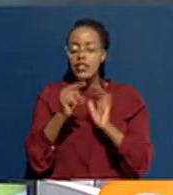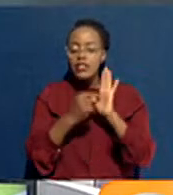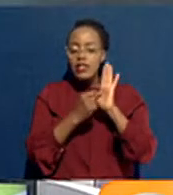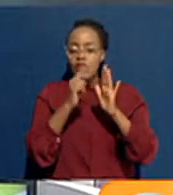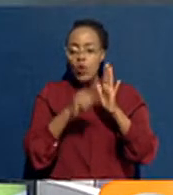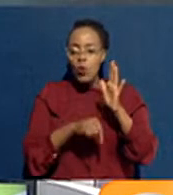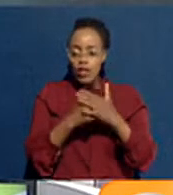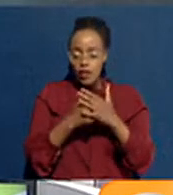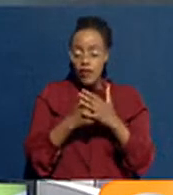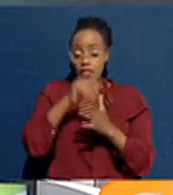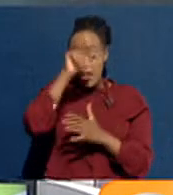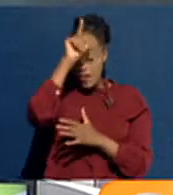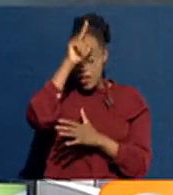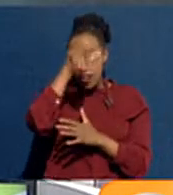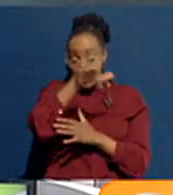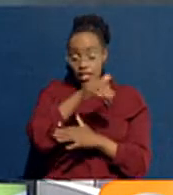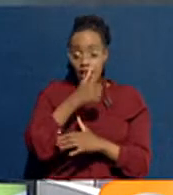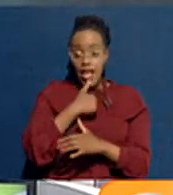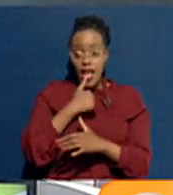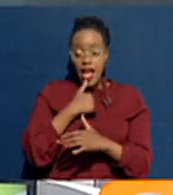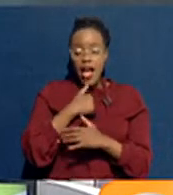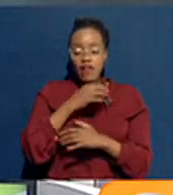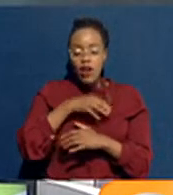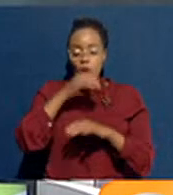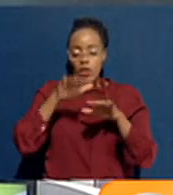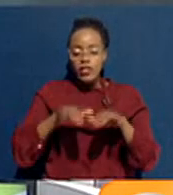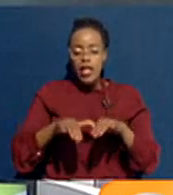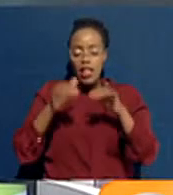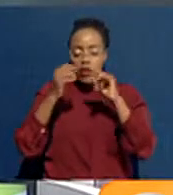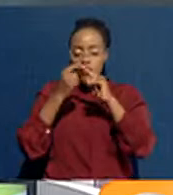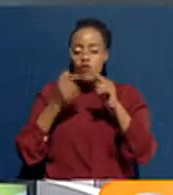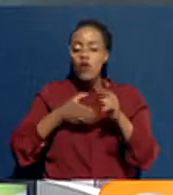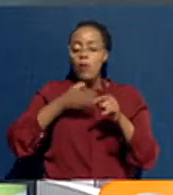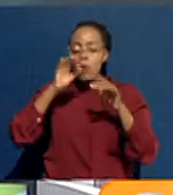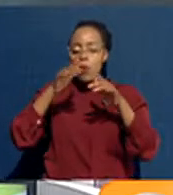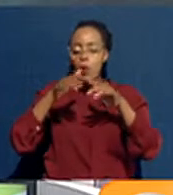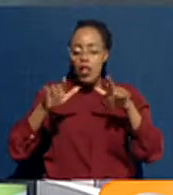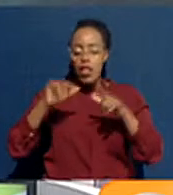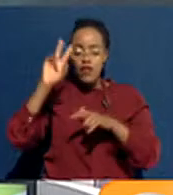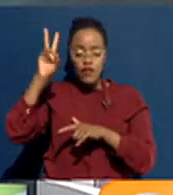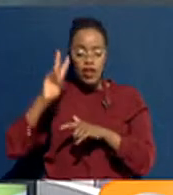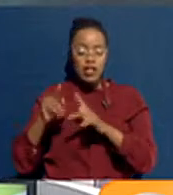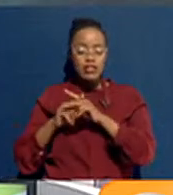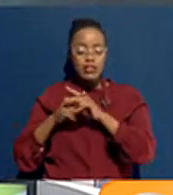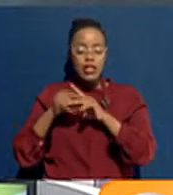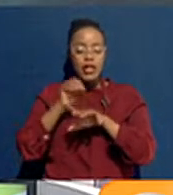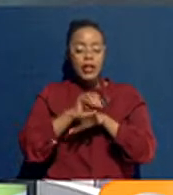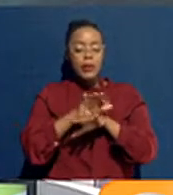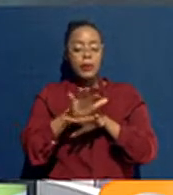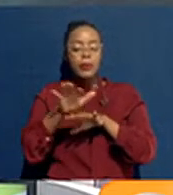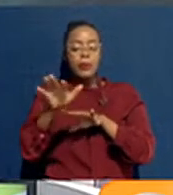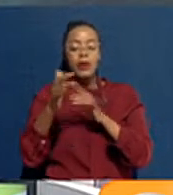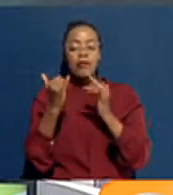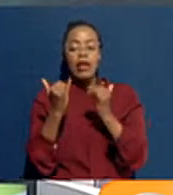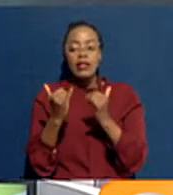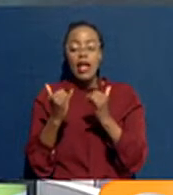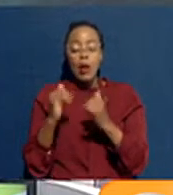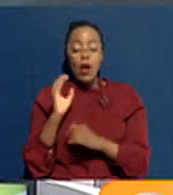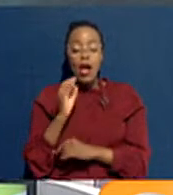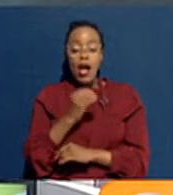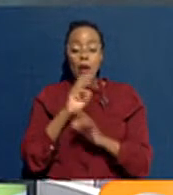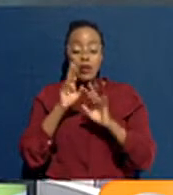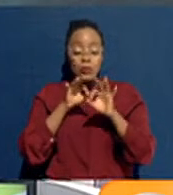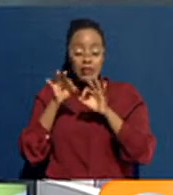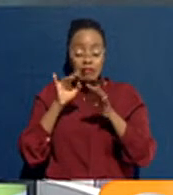of the village have already been inundated as water levels from the Lake Victoria begin to swell. And as Laura Otieno now reports, the residents are